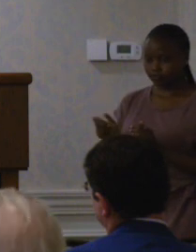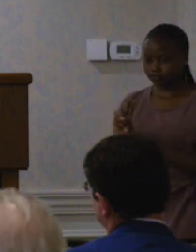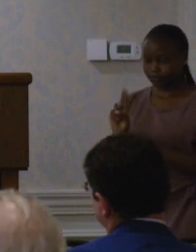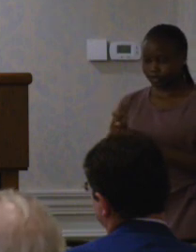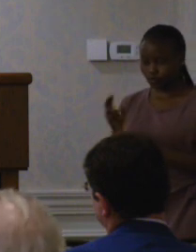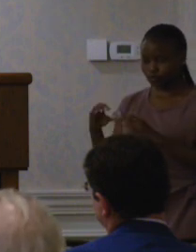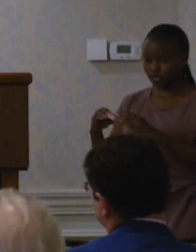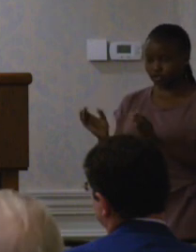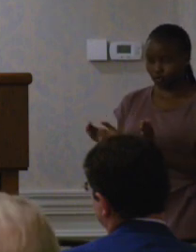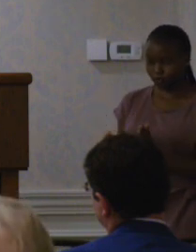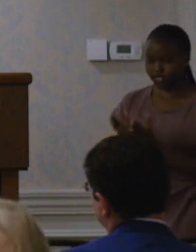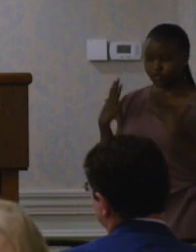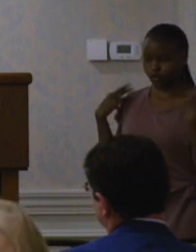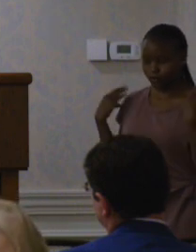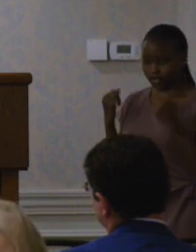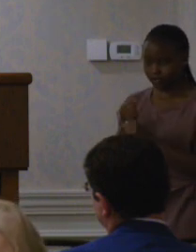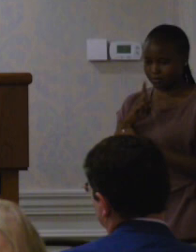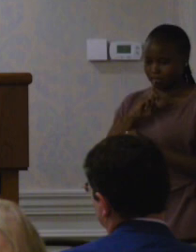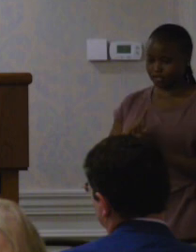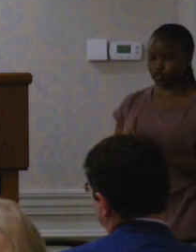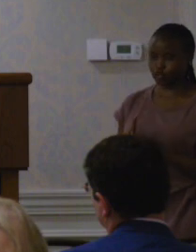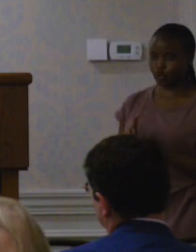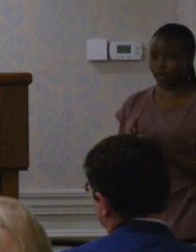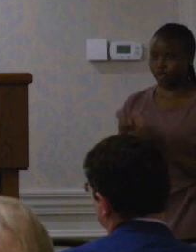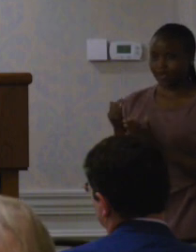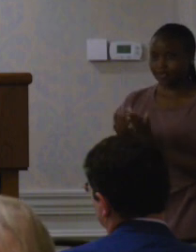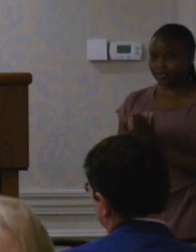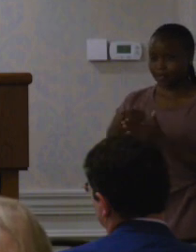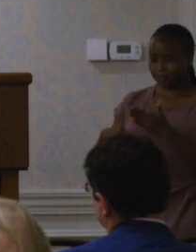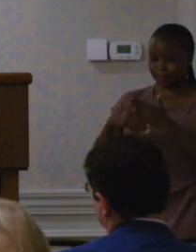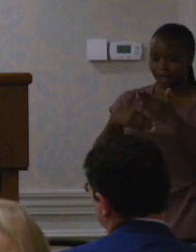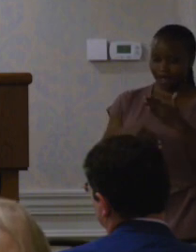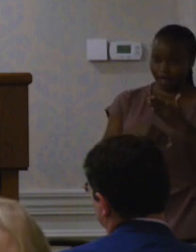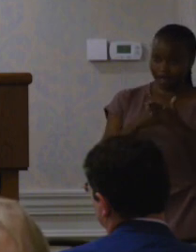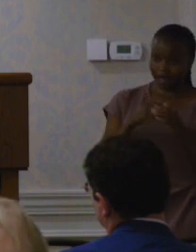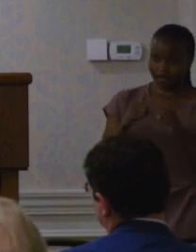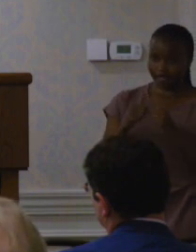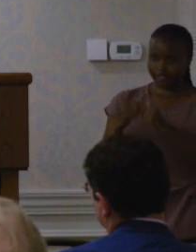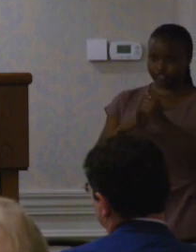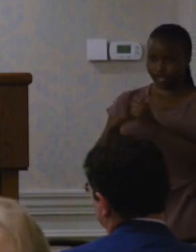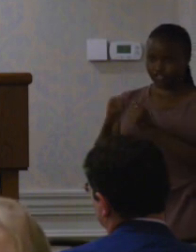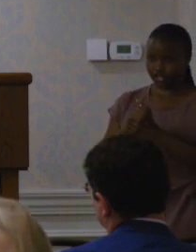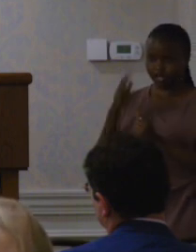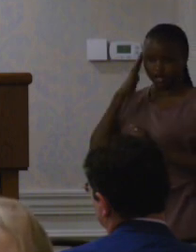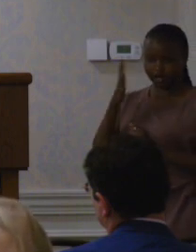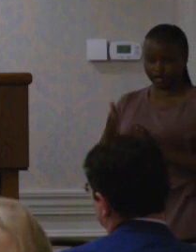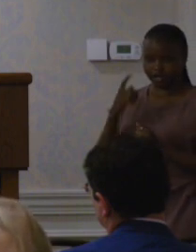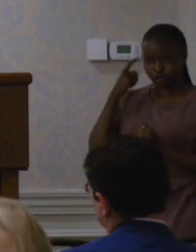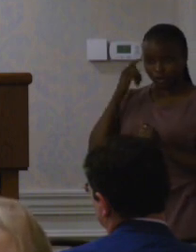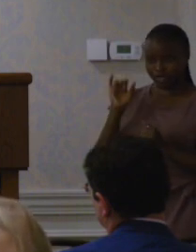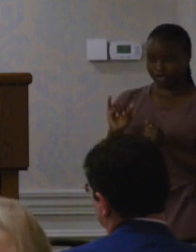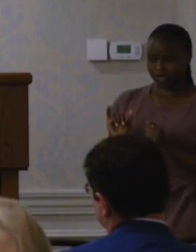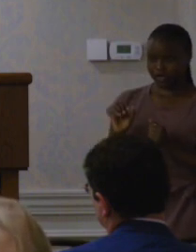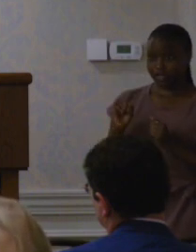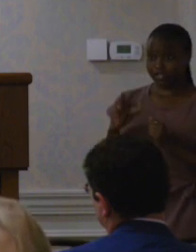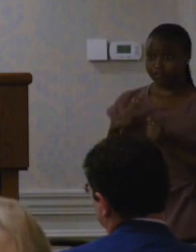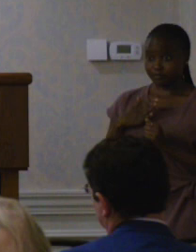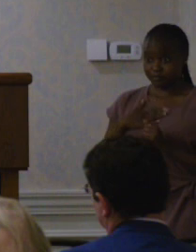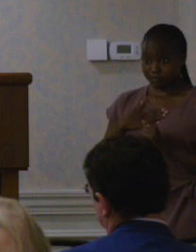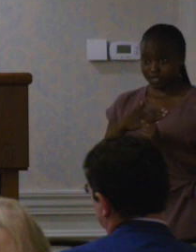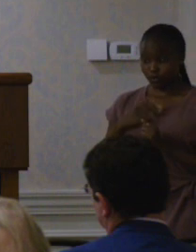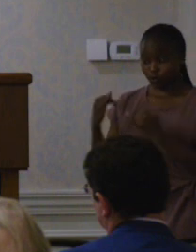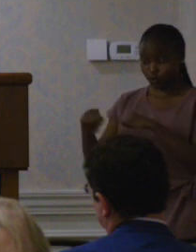using those communities of practice, but making sure that there's some added structure and direction to them, I think that if I were going to